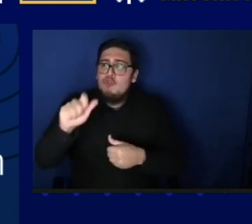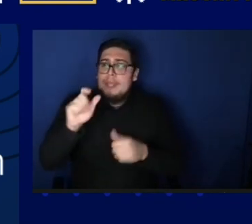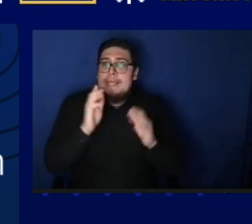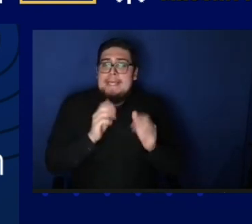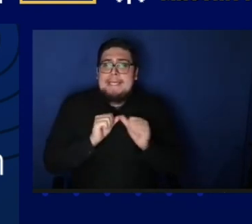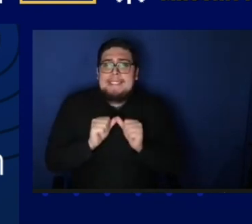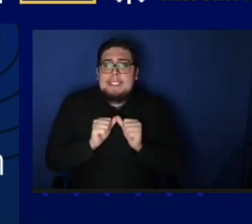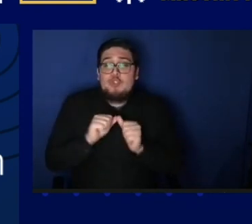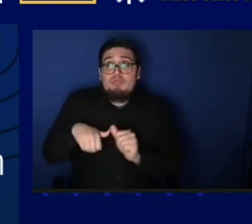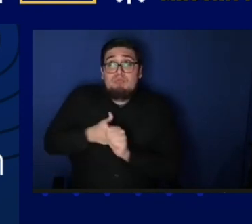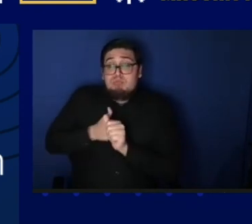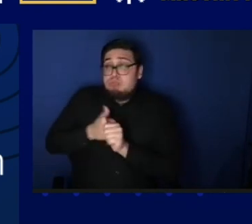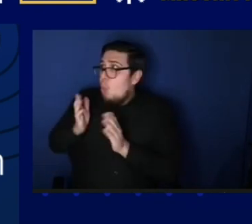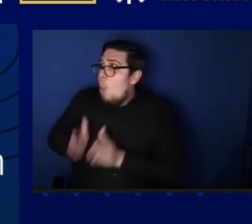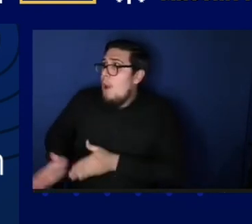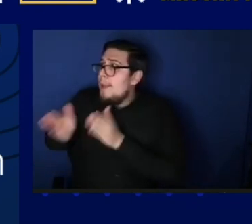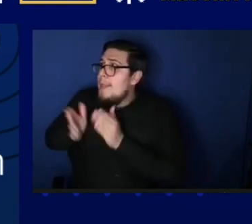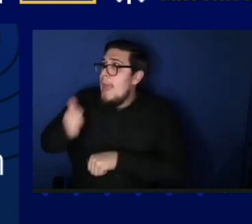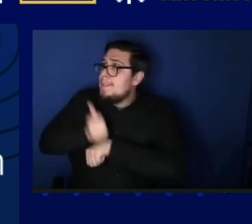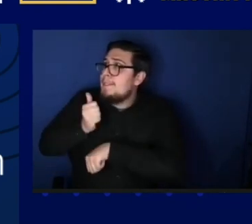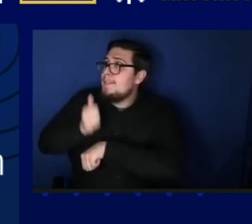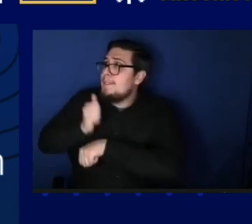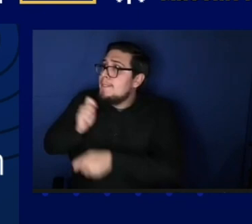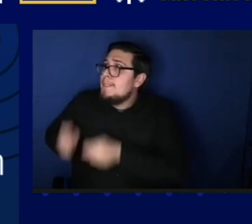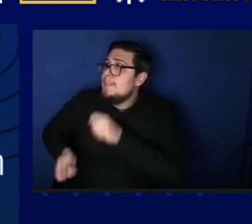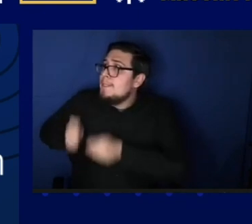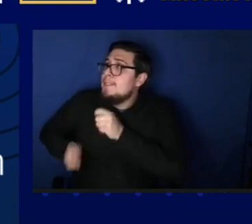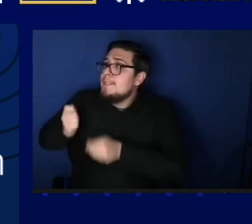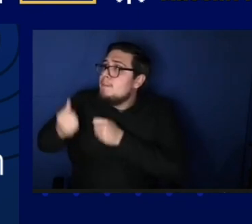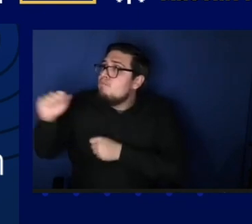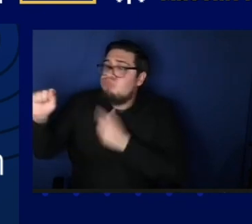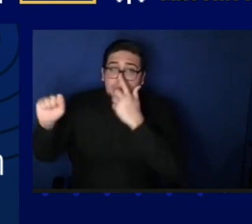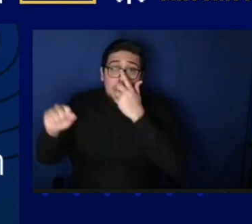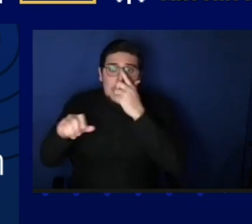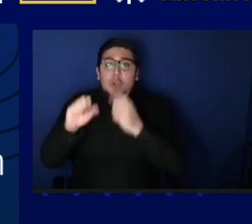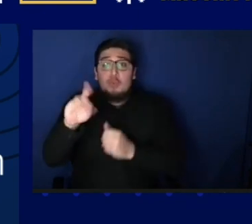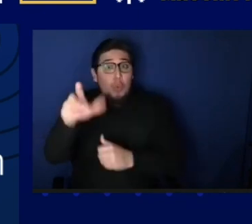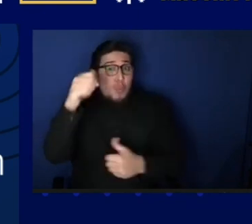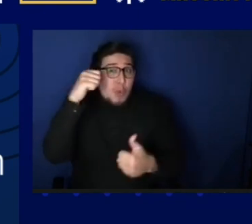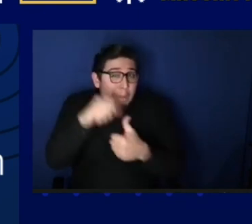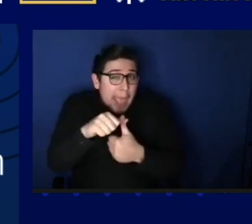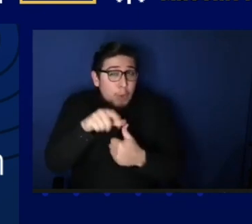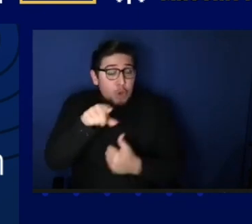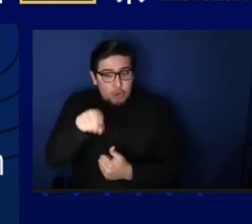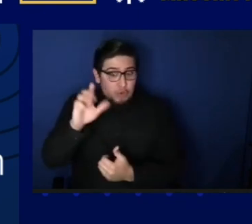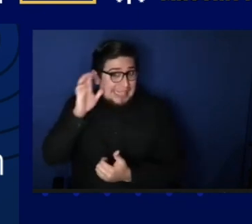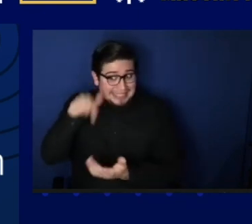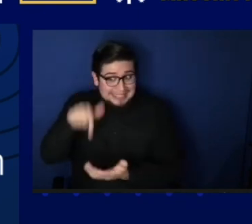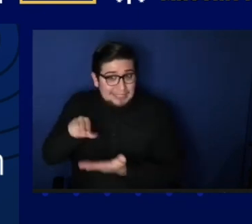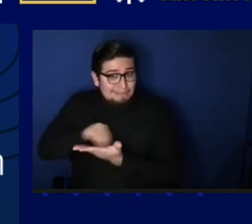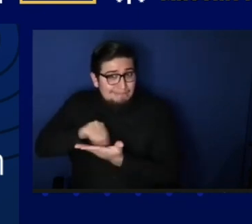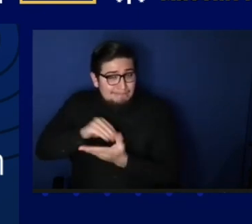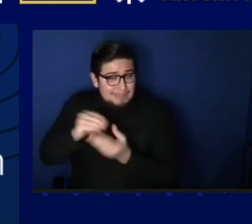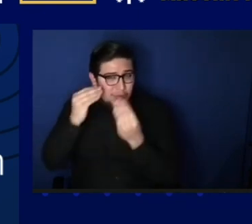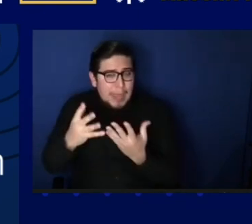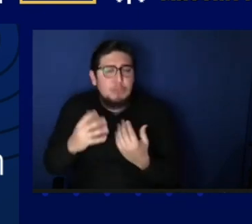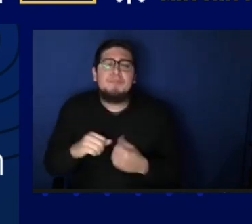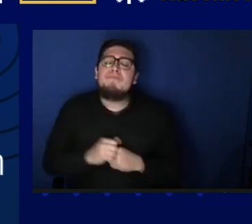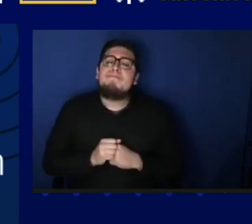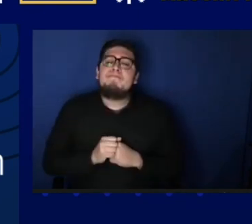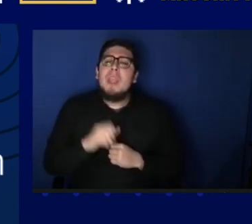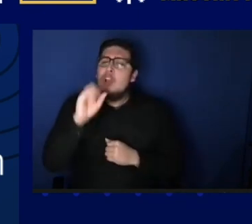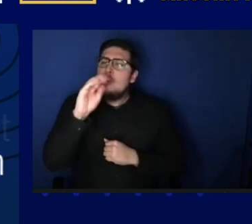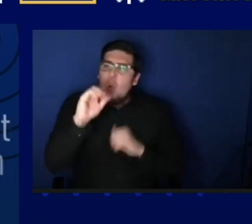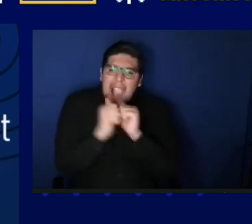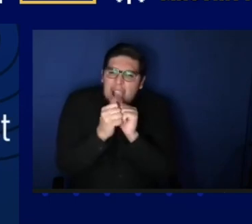organize. And so as we go through this section, remember this. Listen, get information. So how do you get a meeting with your elected